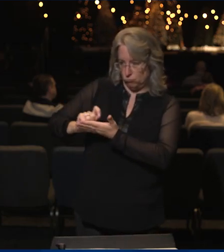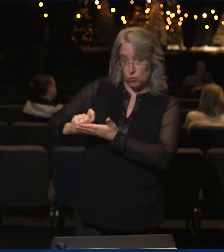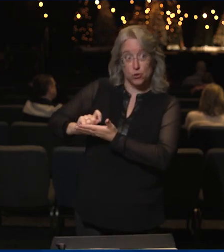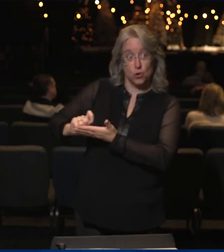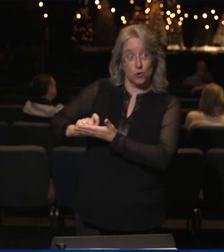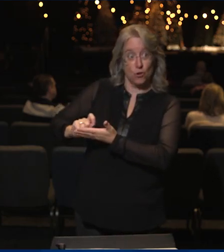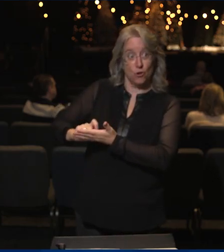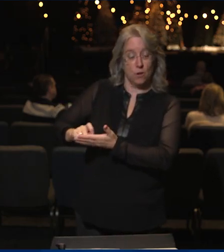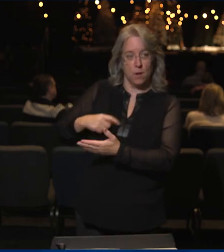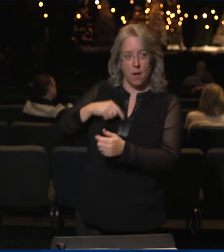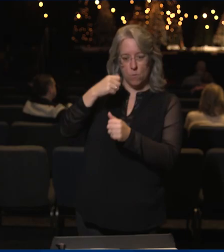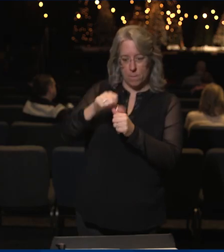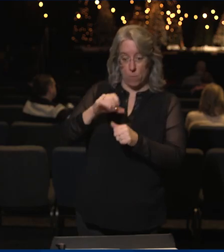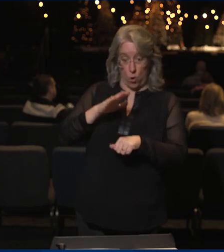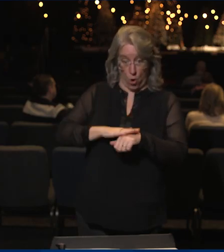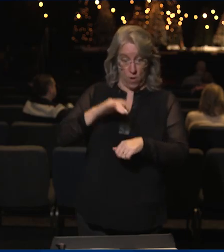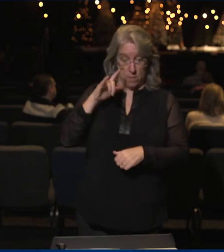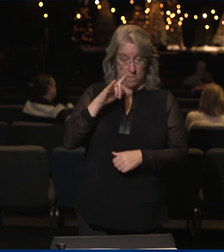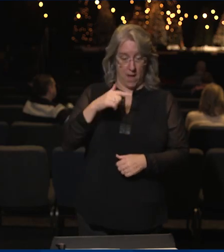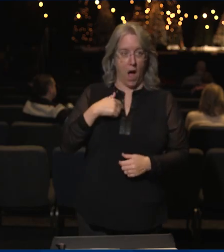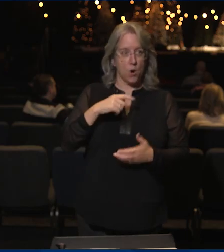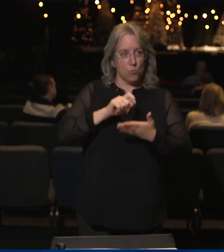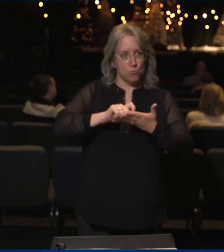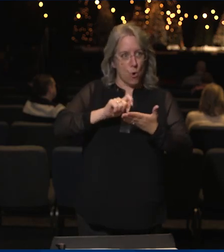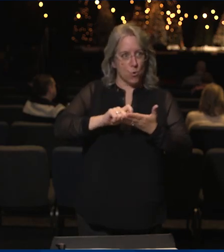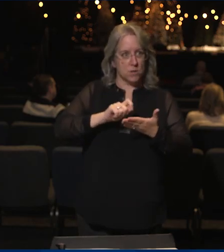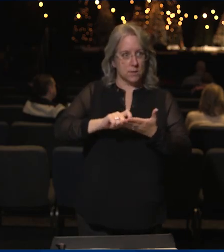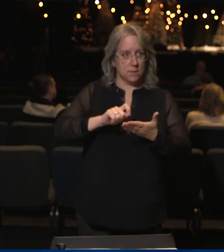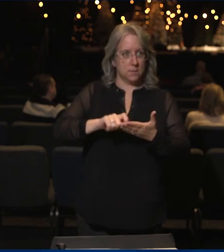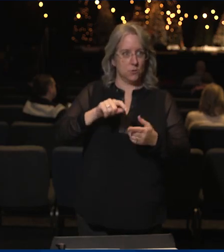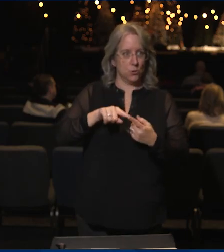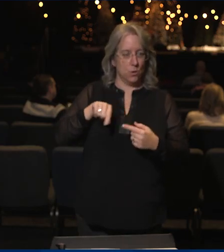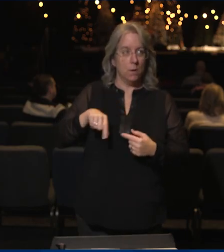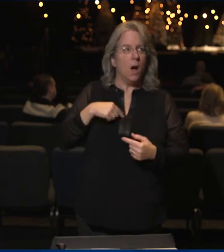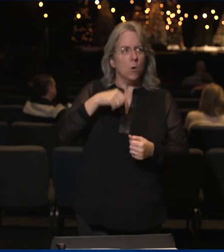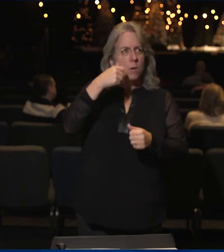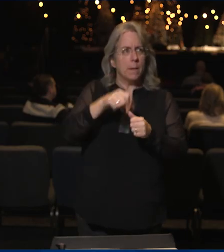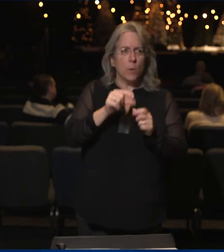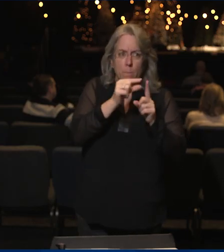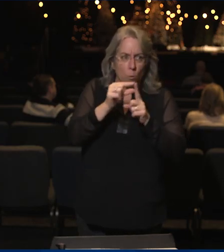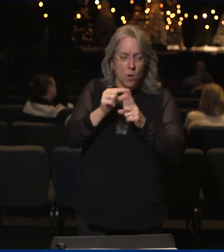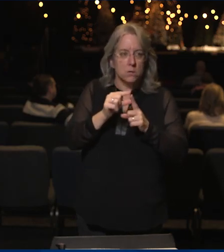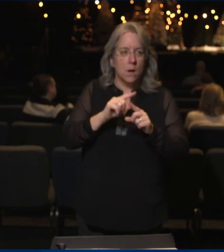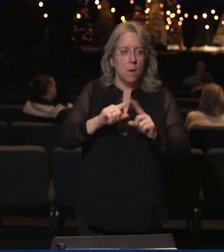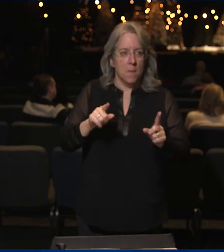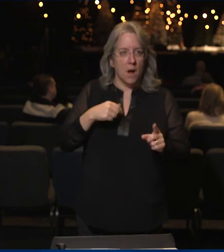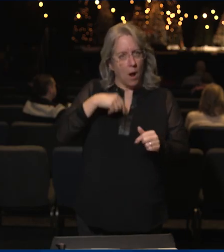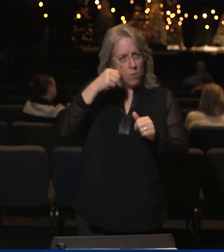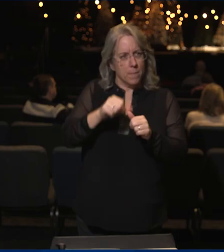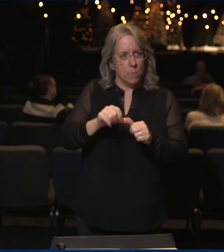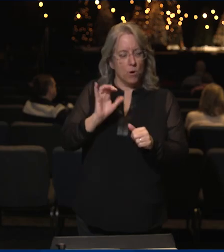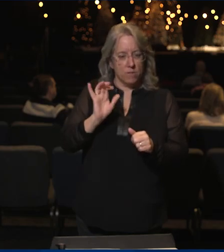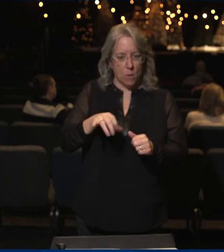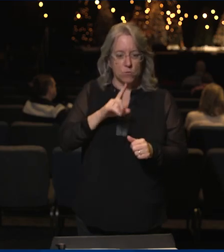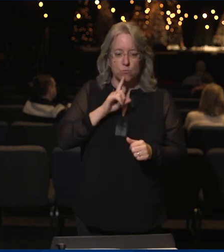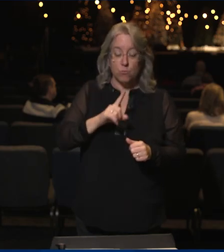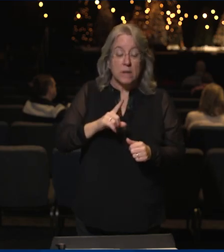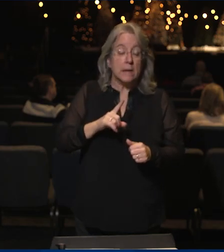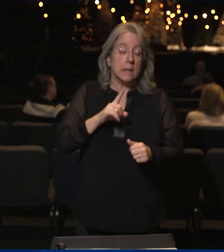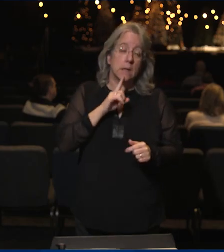airplane writing to him. I don't remember what I wrote, but I know it was deeply meaningful and profound.